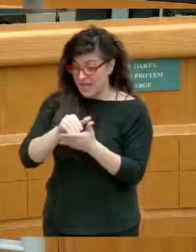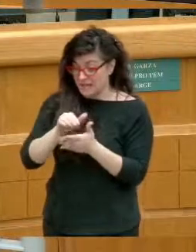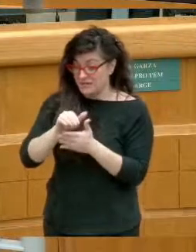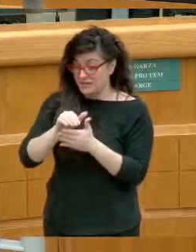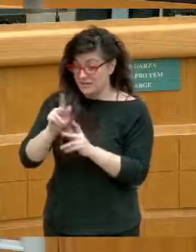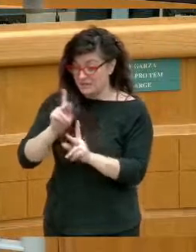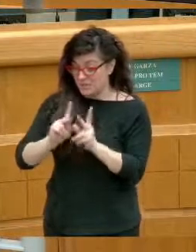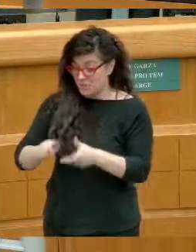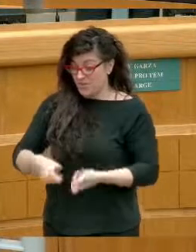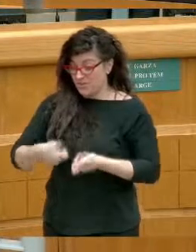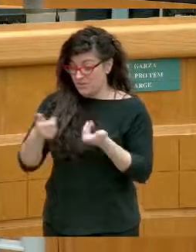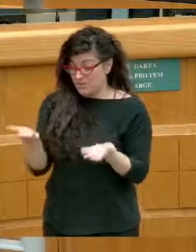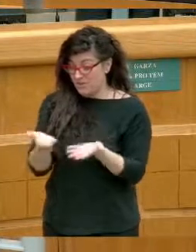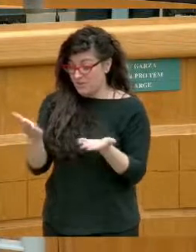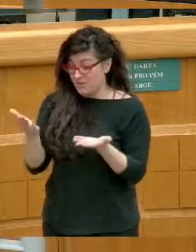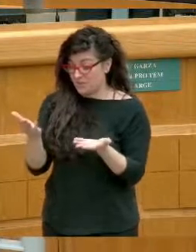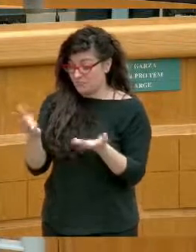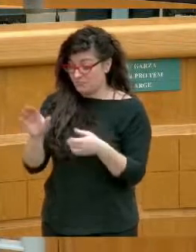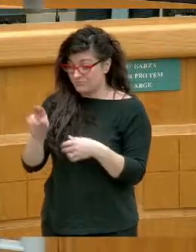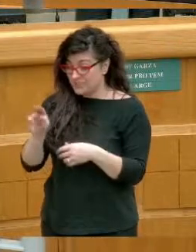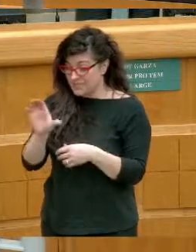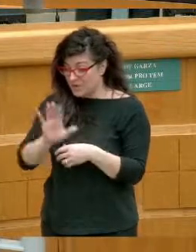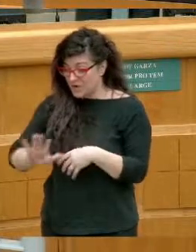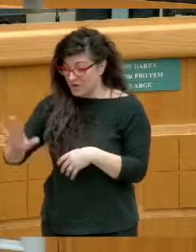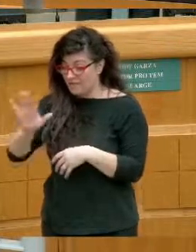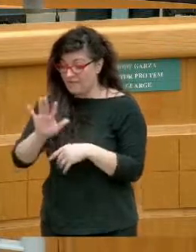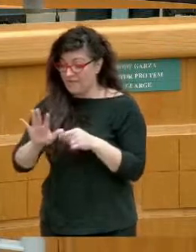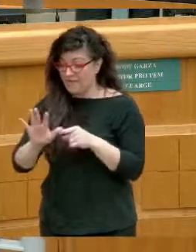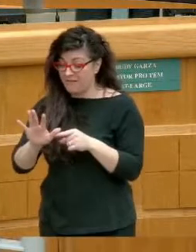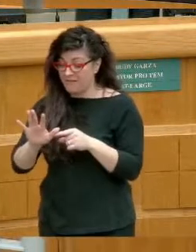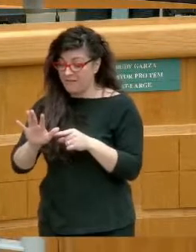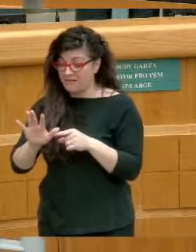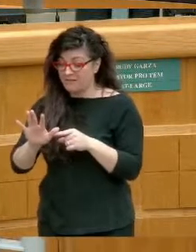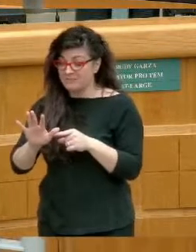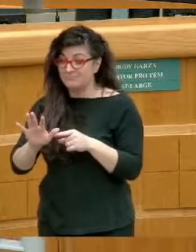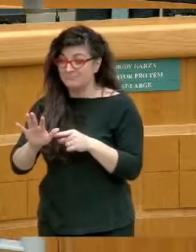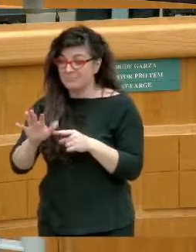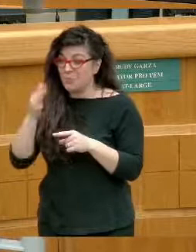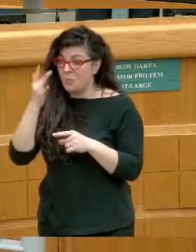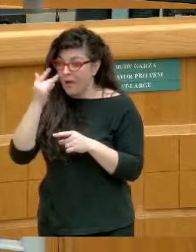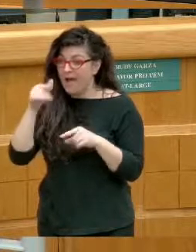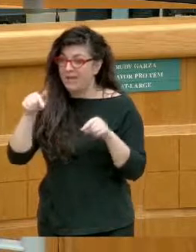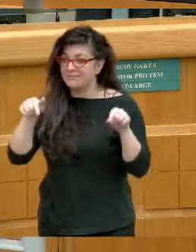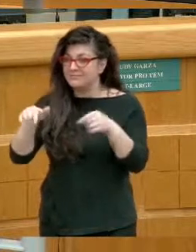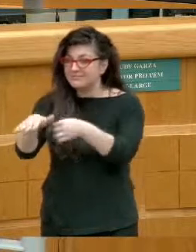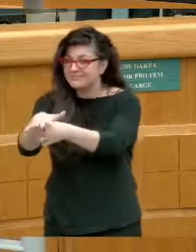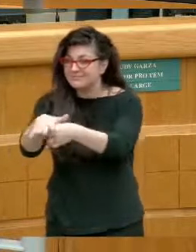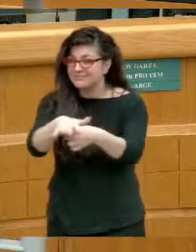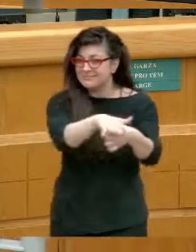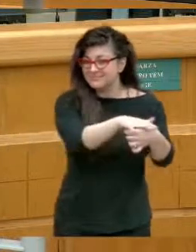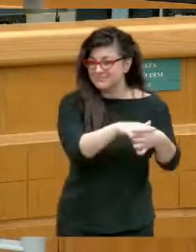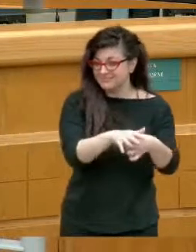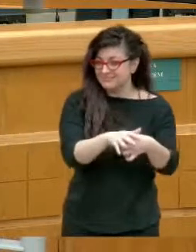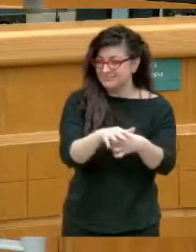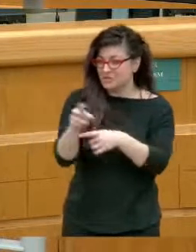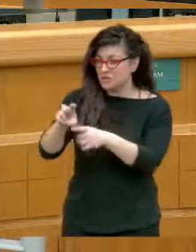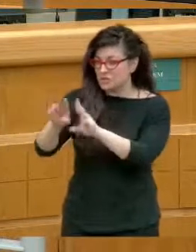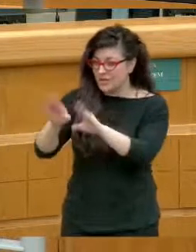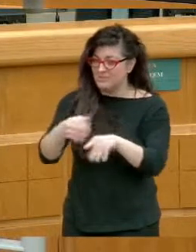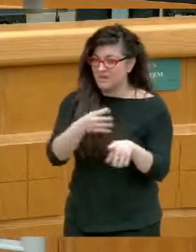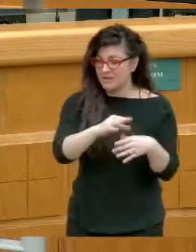these localized outbreaks that have occurred, they've pushed us higher. Now, hopefully this is a blip and we're going to come back